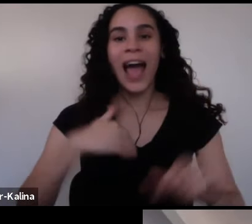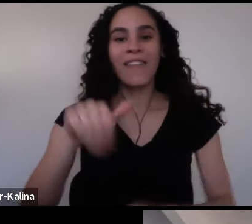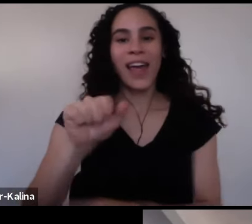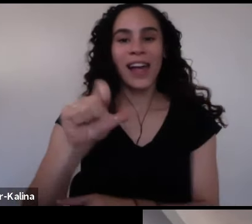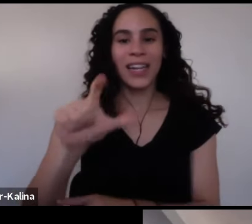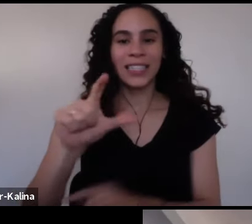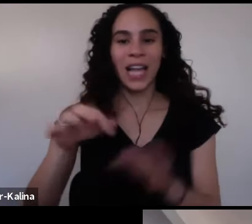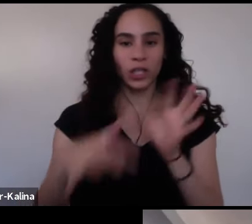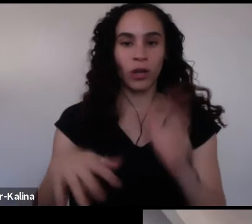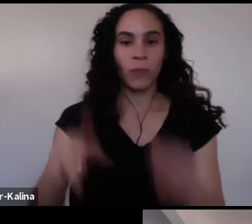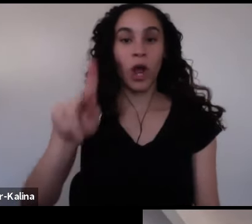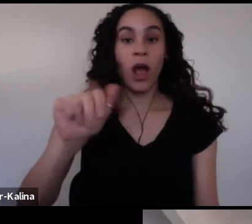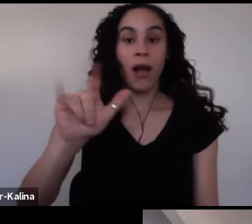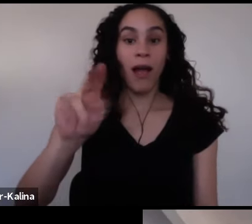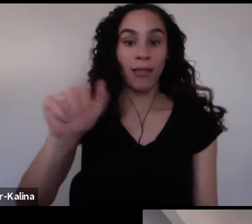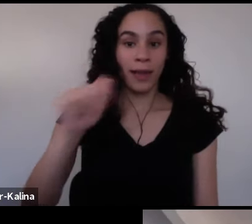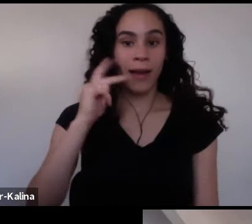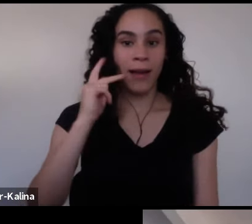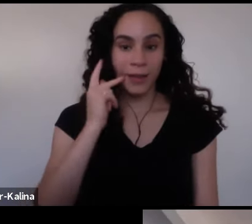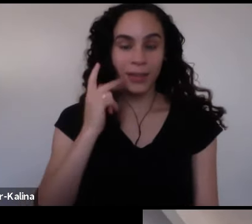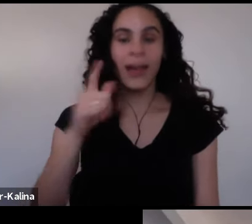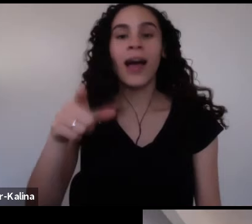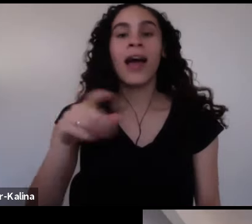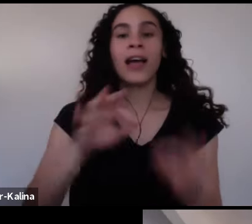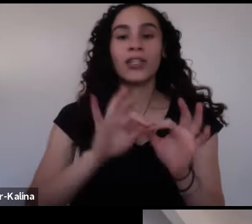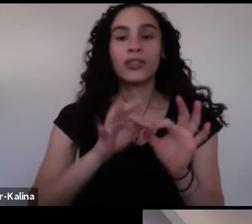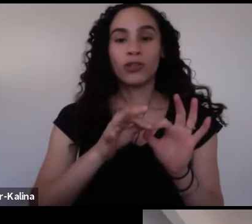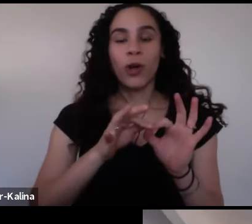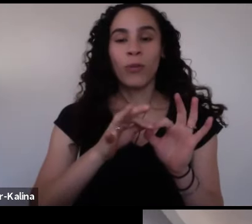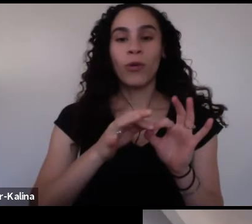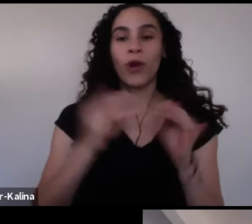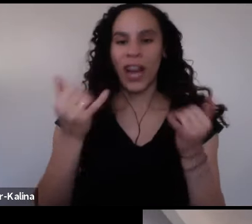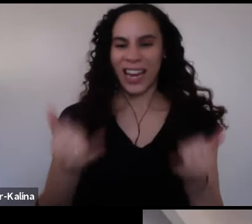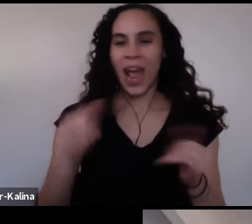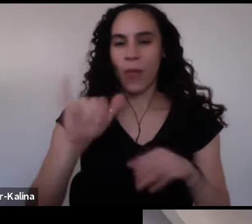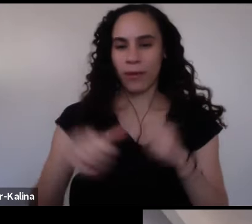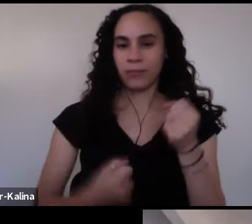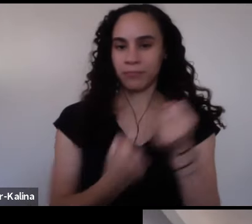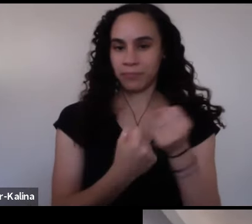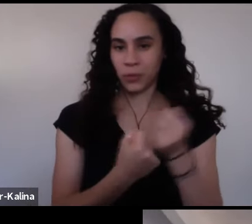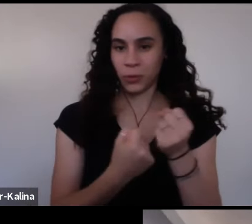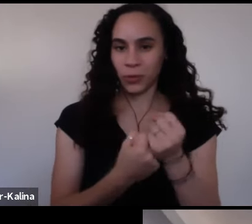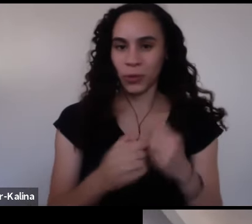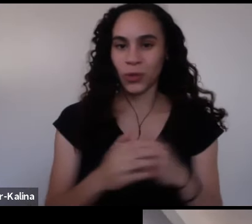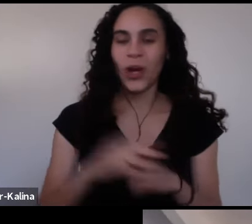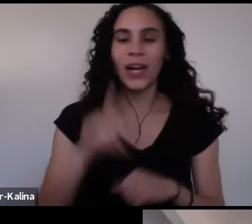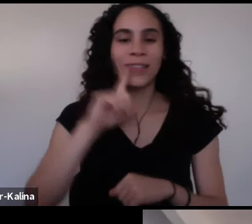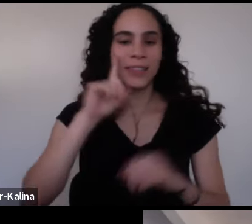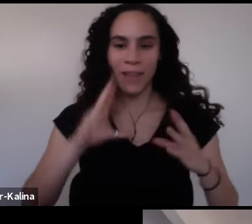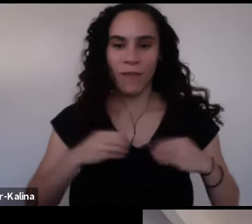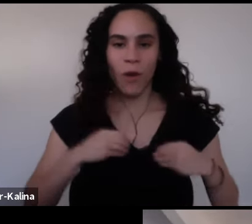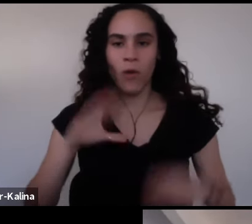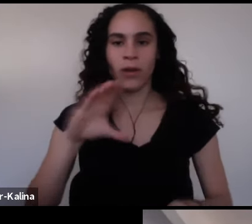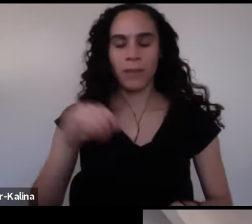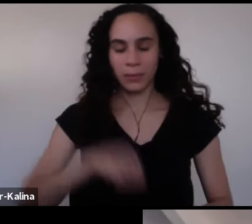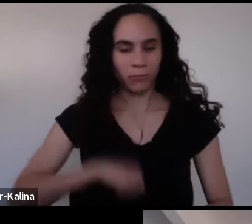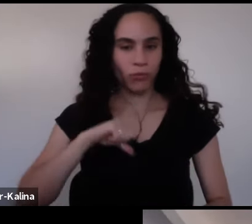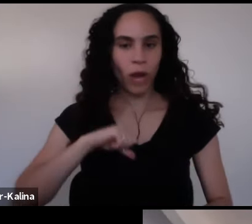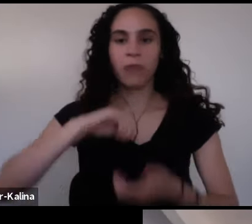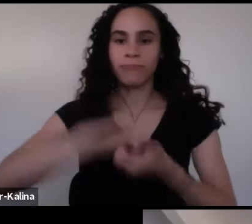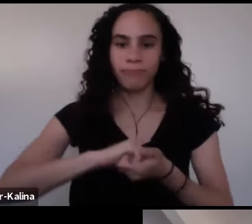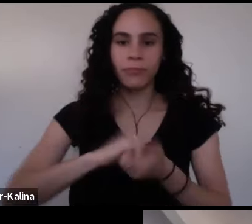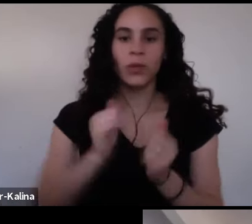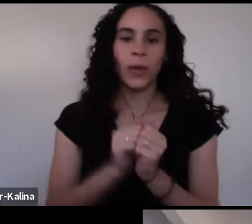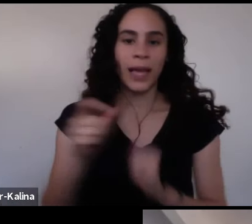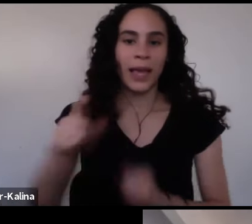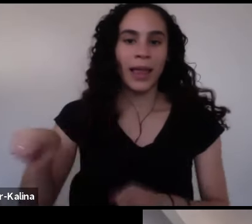Our interpreters are sponsored by Interpreter Now, a deaf-owned company we're proud to partner with. We also are being live